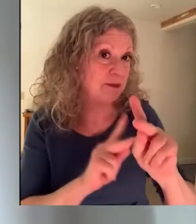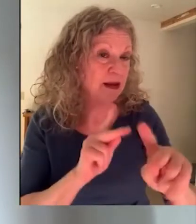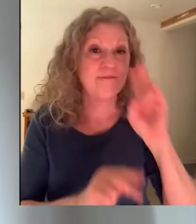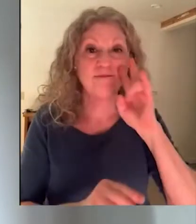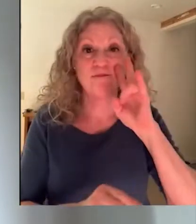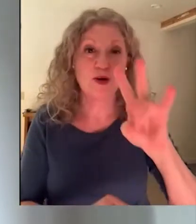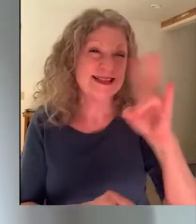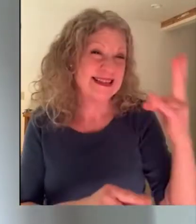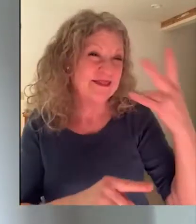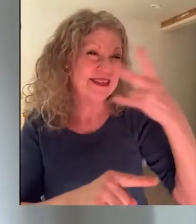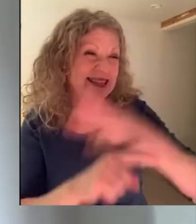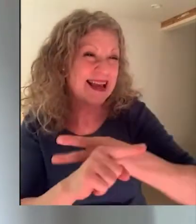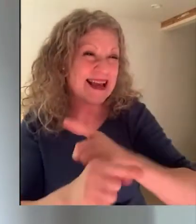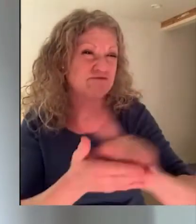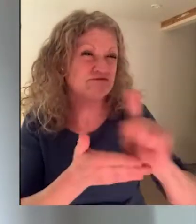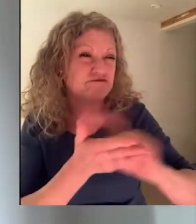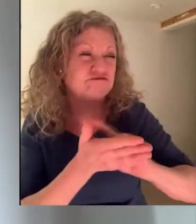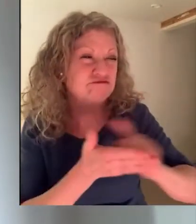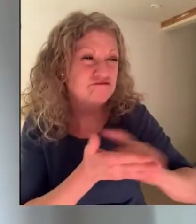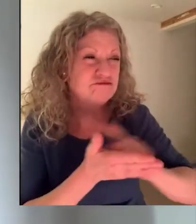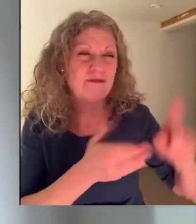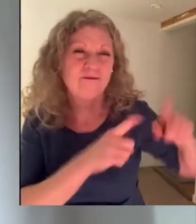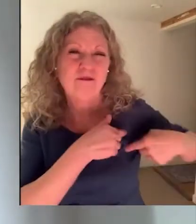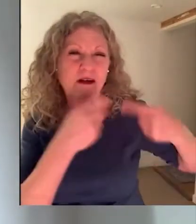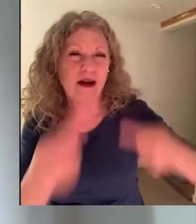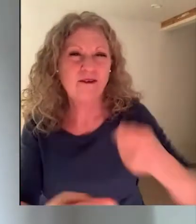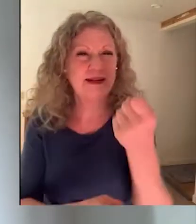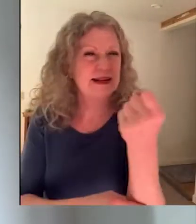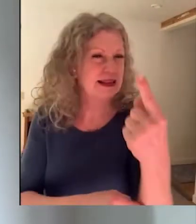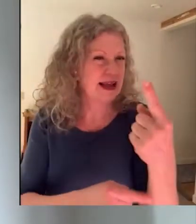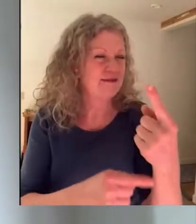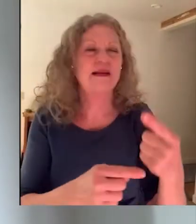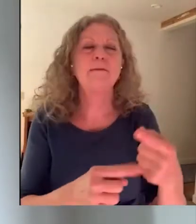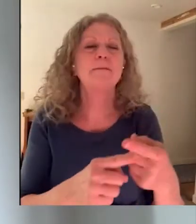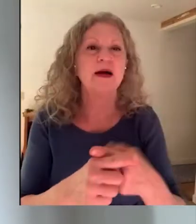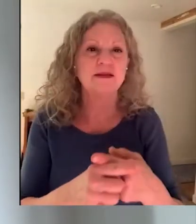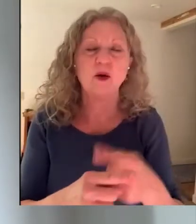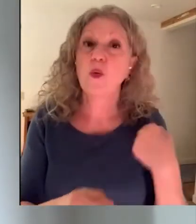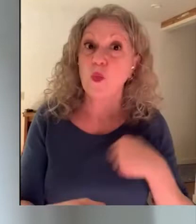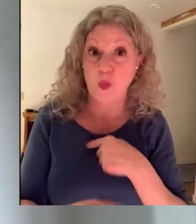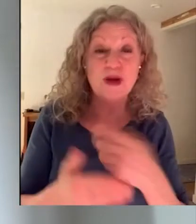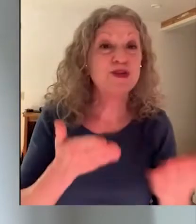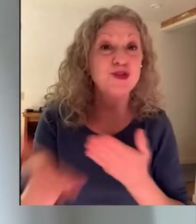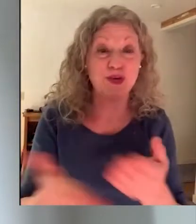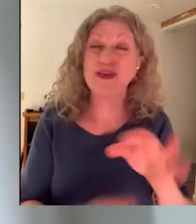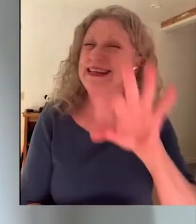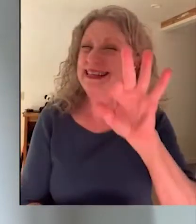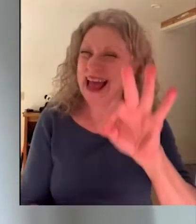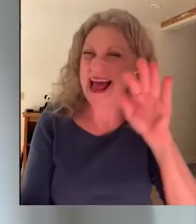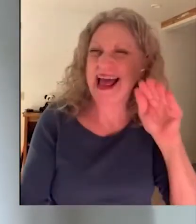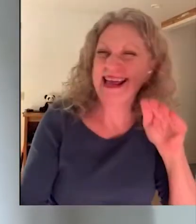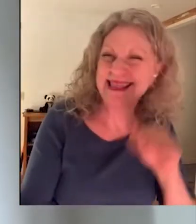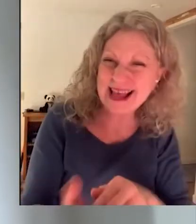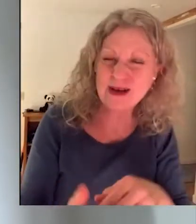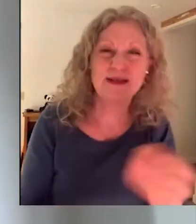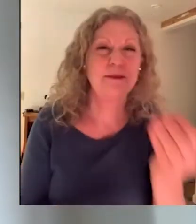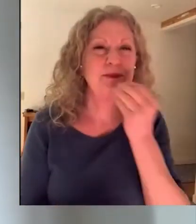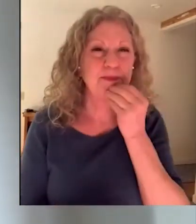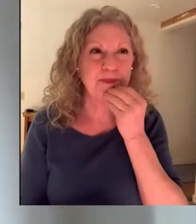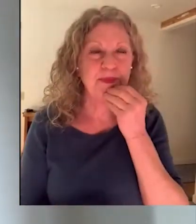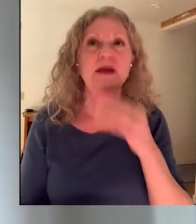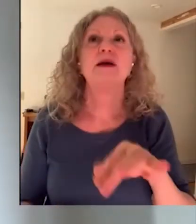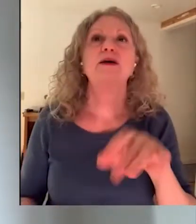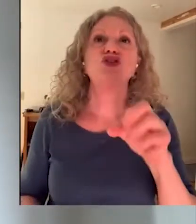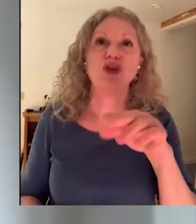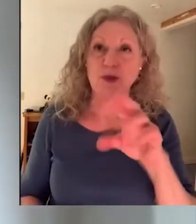months. We served over 9,000 meals. Schubert Ho, a local restaurateur,